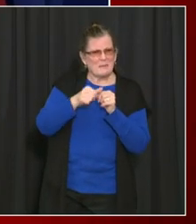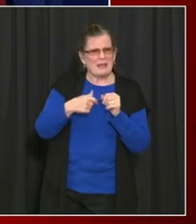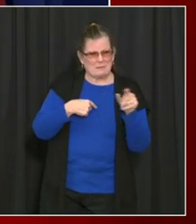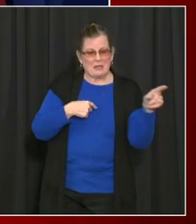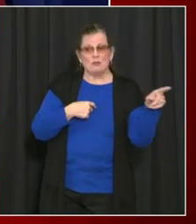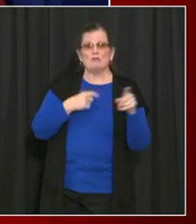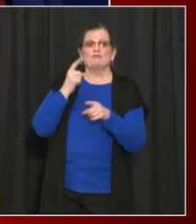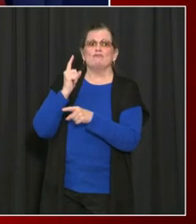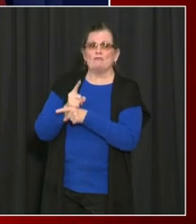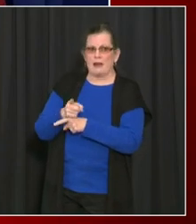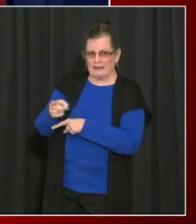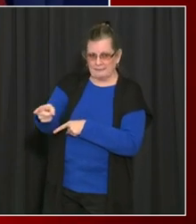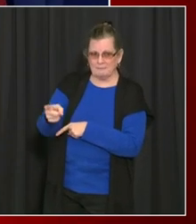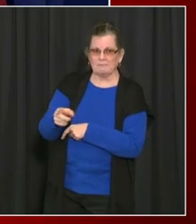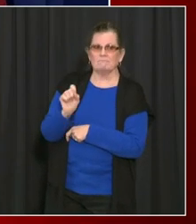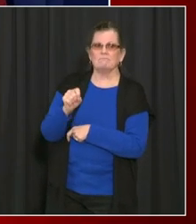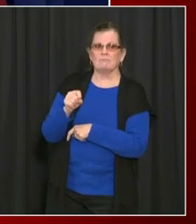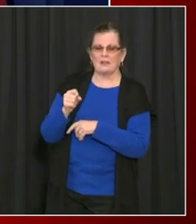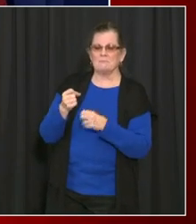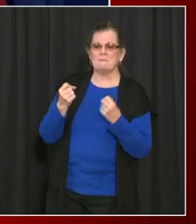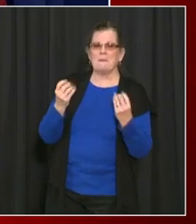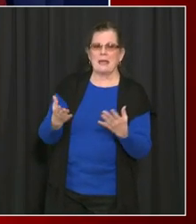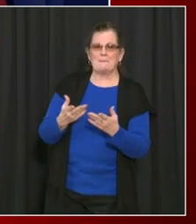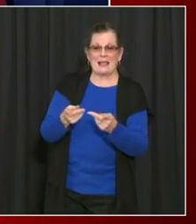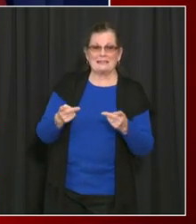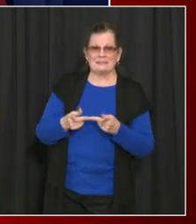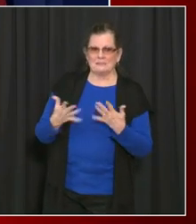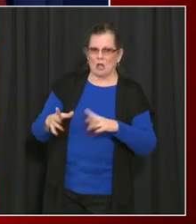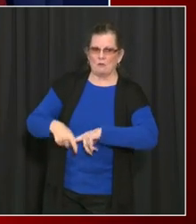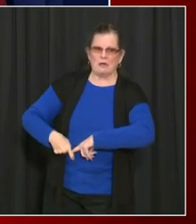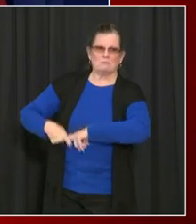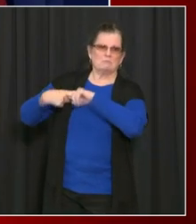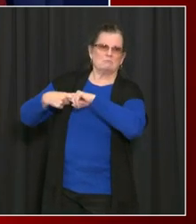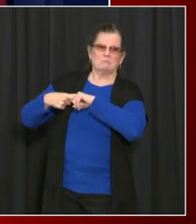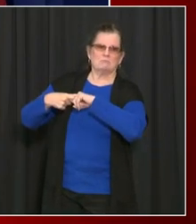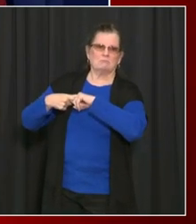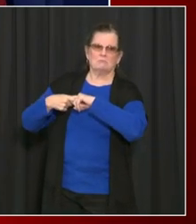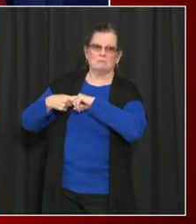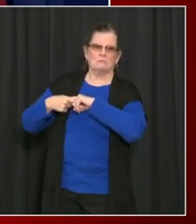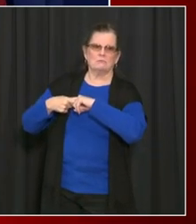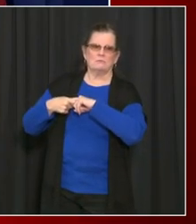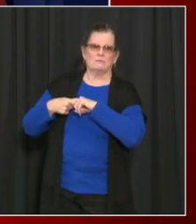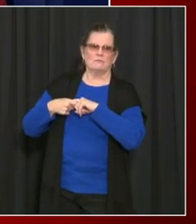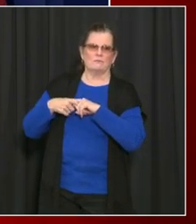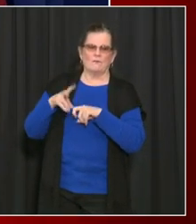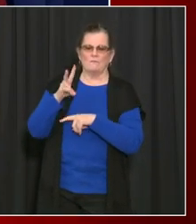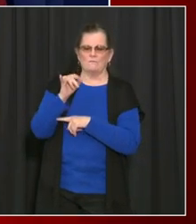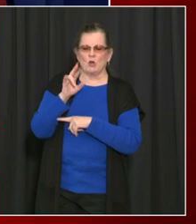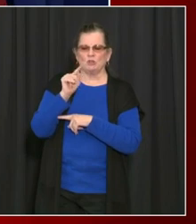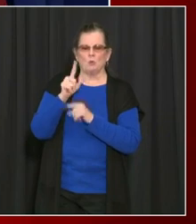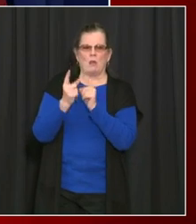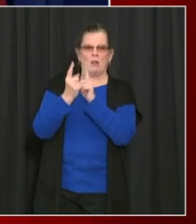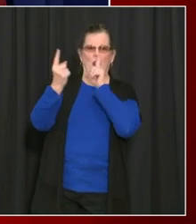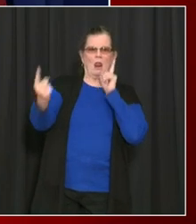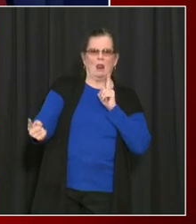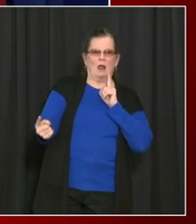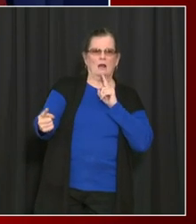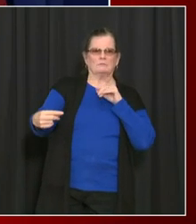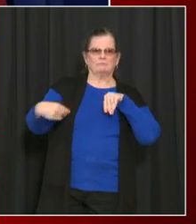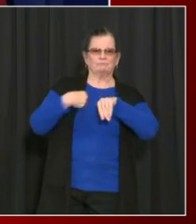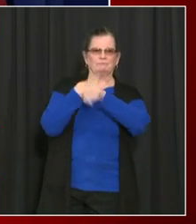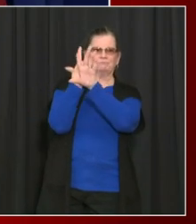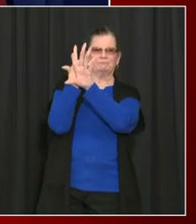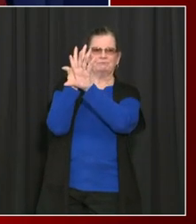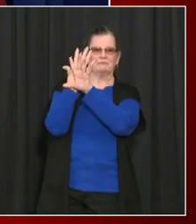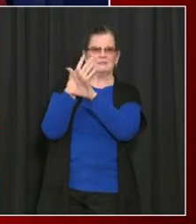of our services have been shifted to virtual services, including DMV. Some people, I think, are